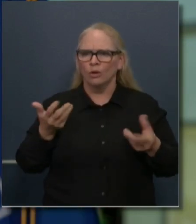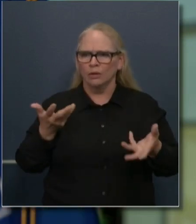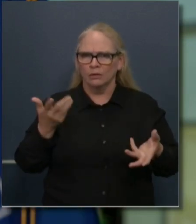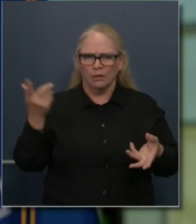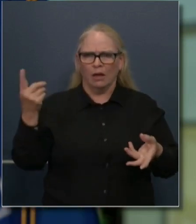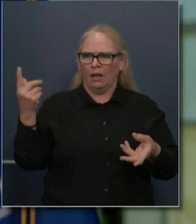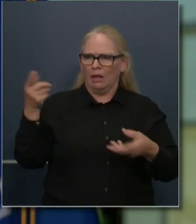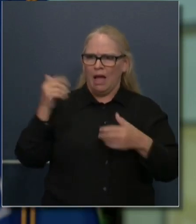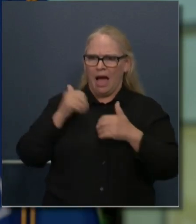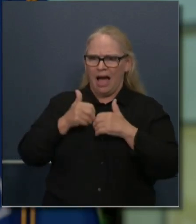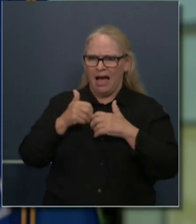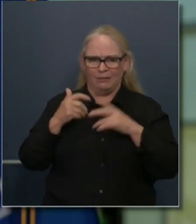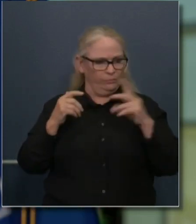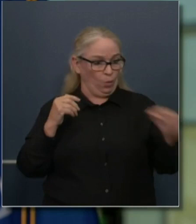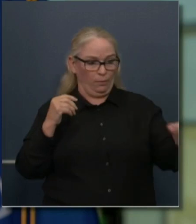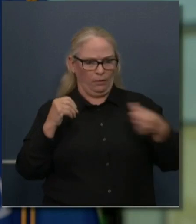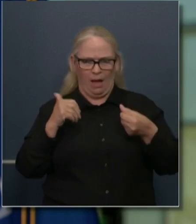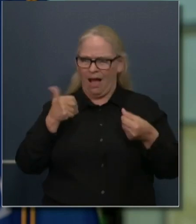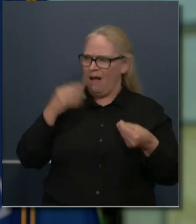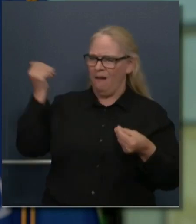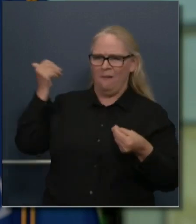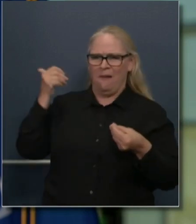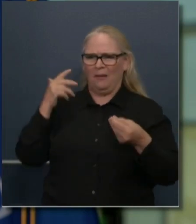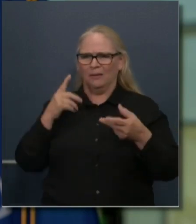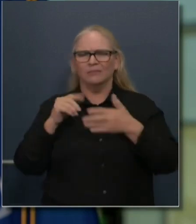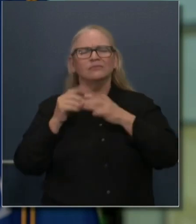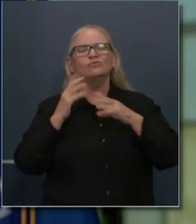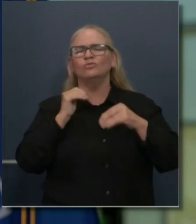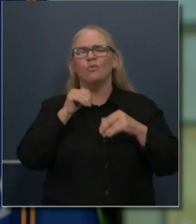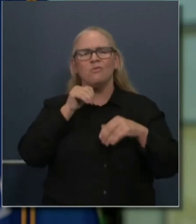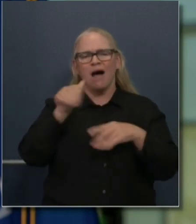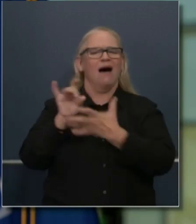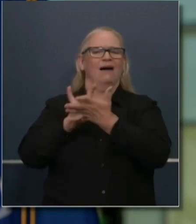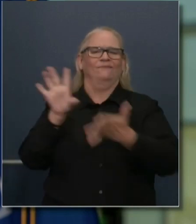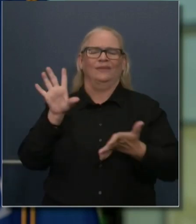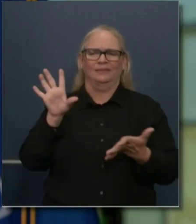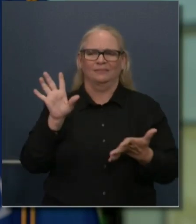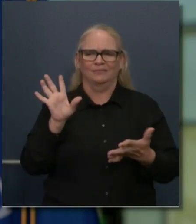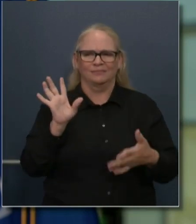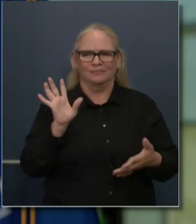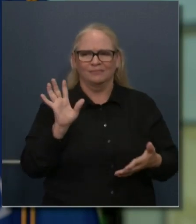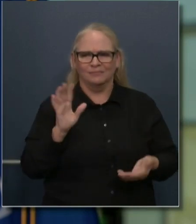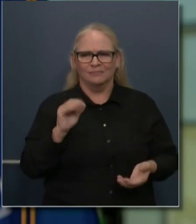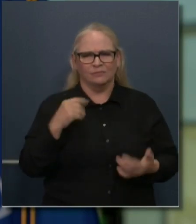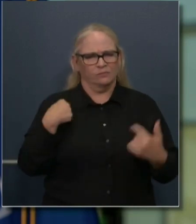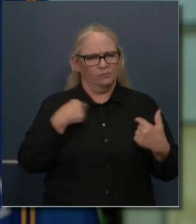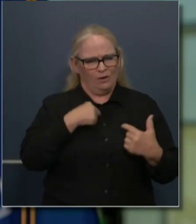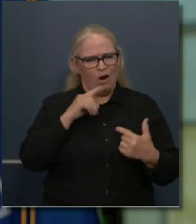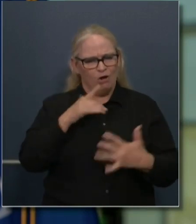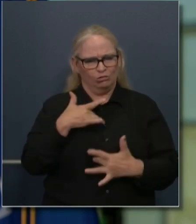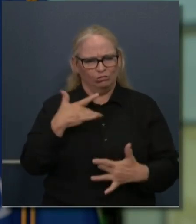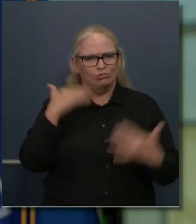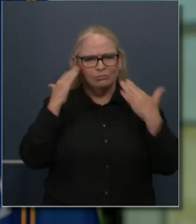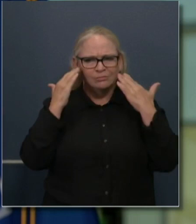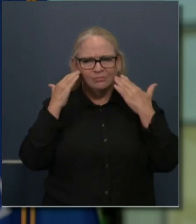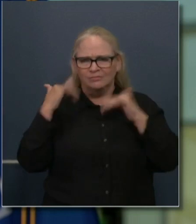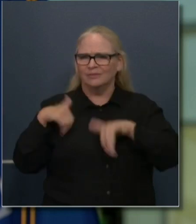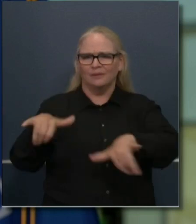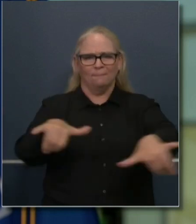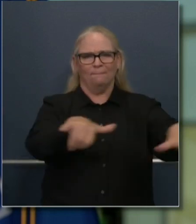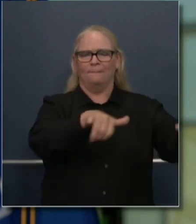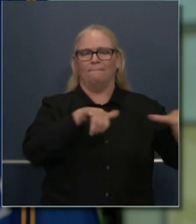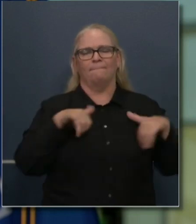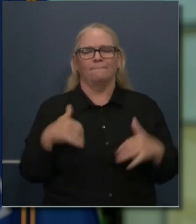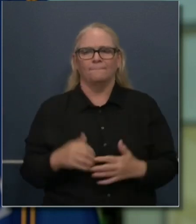see what we can do to strengthen our protections. Because, yes, we are concerned, as all of us should be,